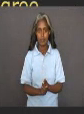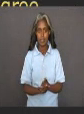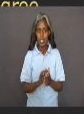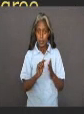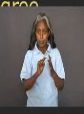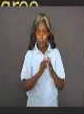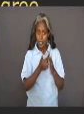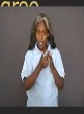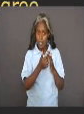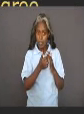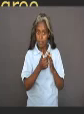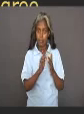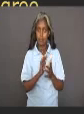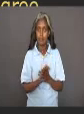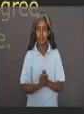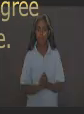Begin.